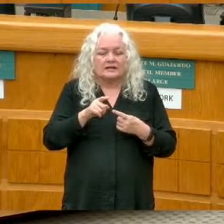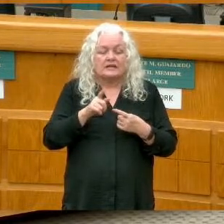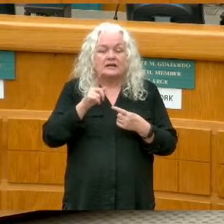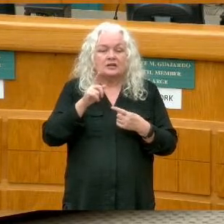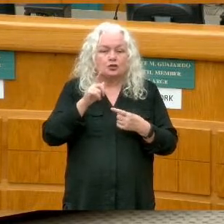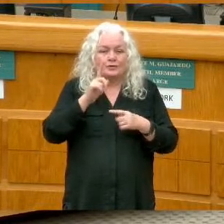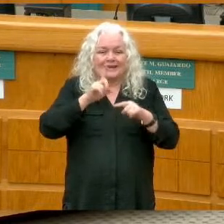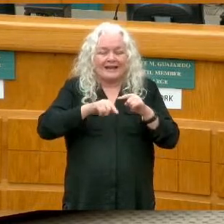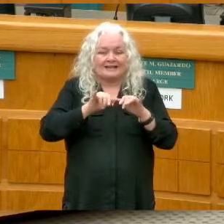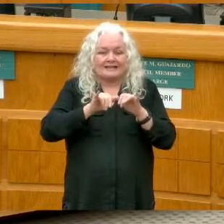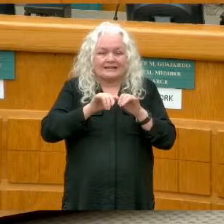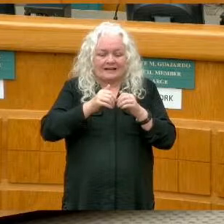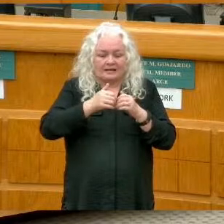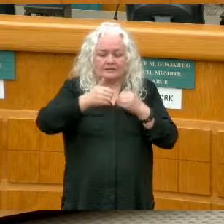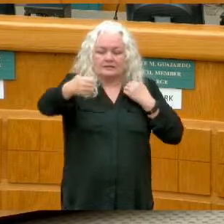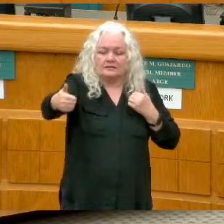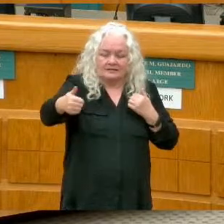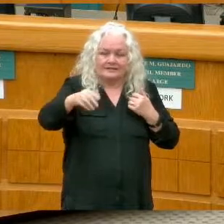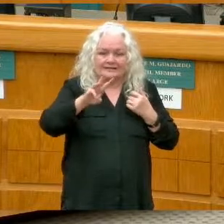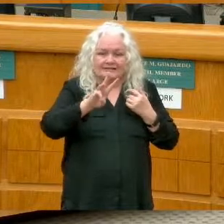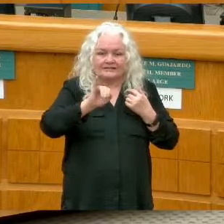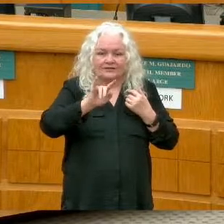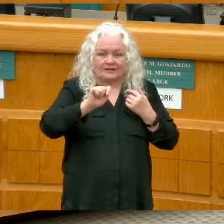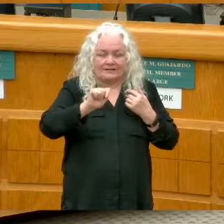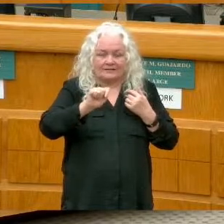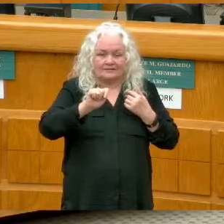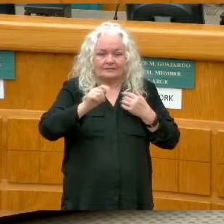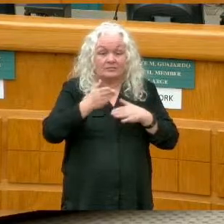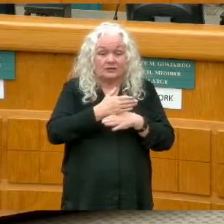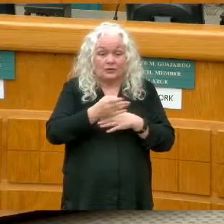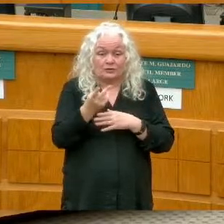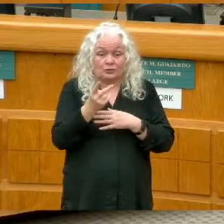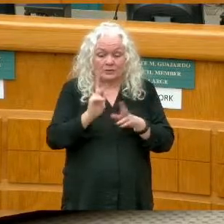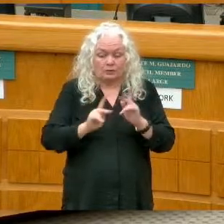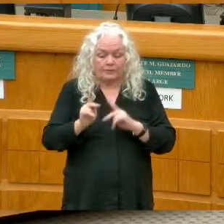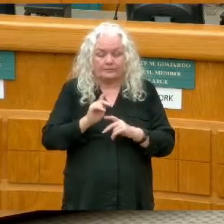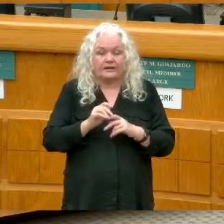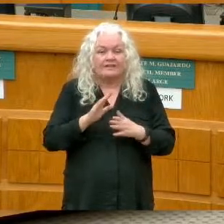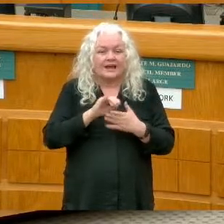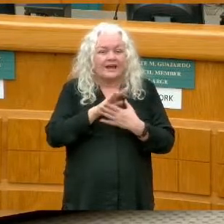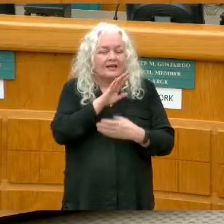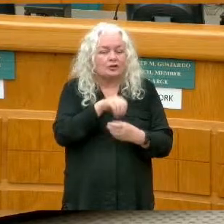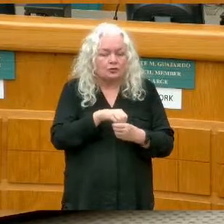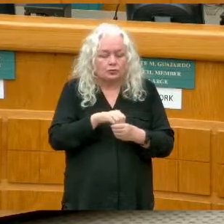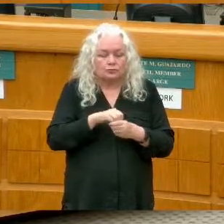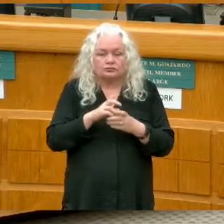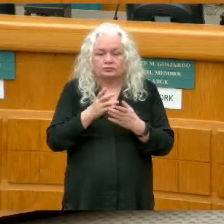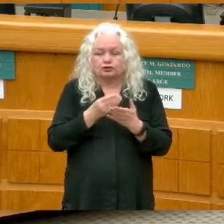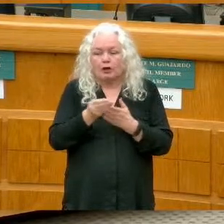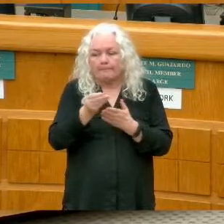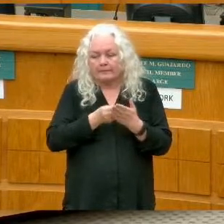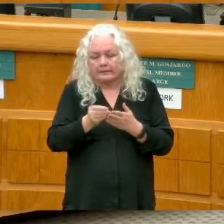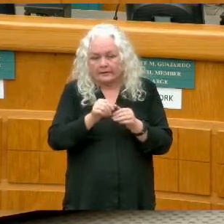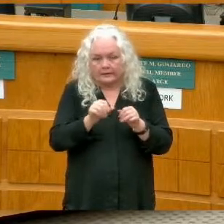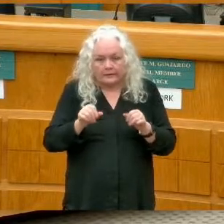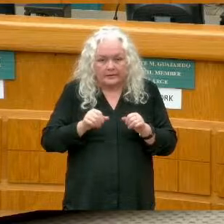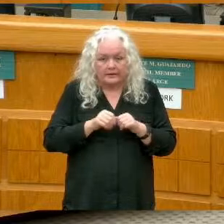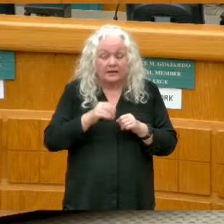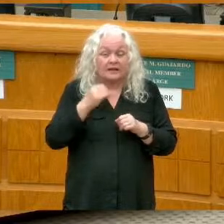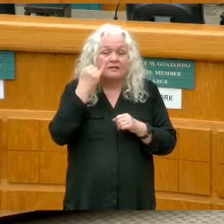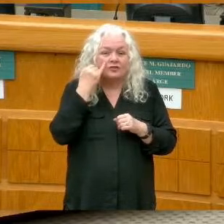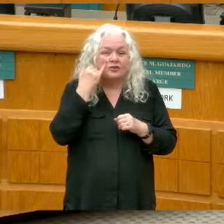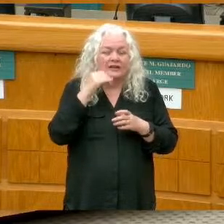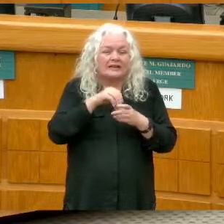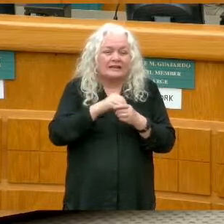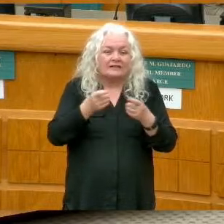6 feet of social distance between 2 people. So that includes in a shopping area, if you're at